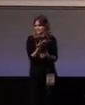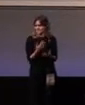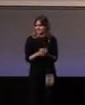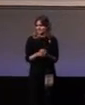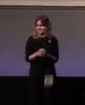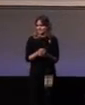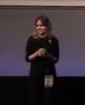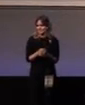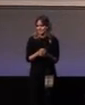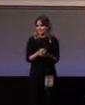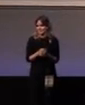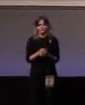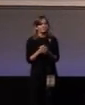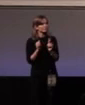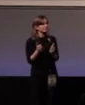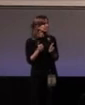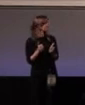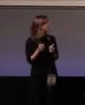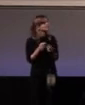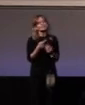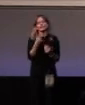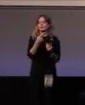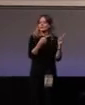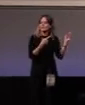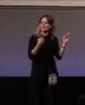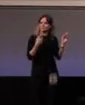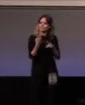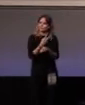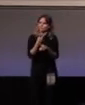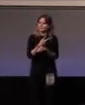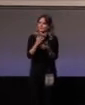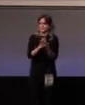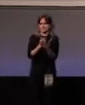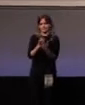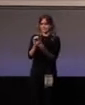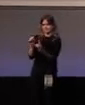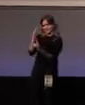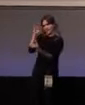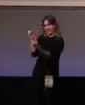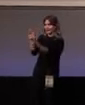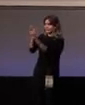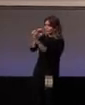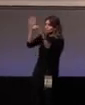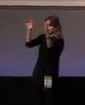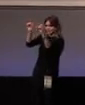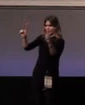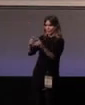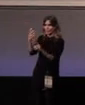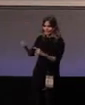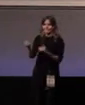ook even dus we hebben nooit crashen this is their uit the logical framework for what s mens zijn moeder